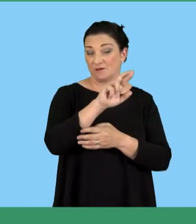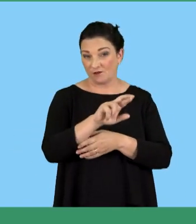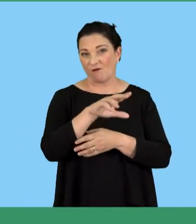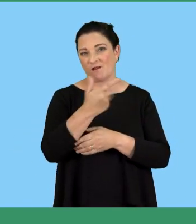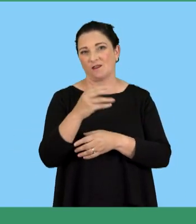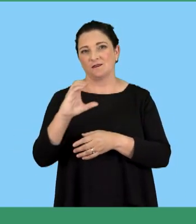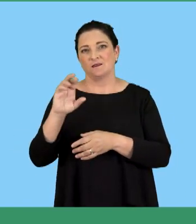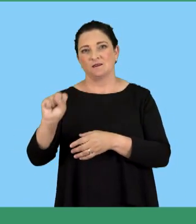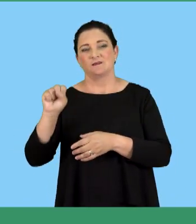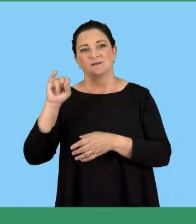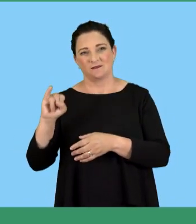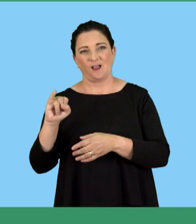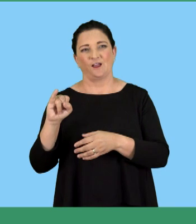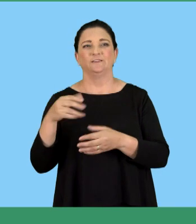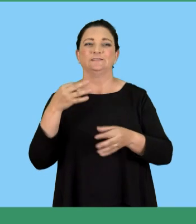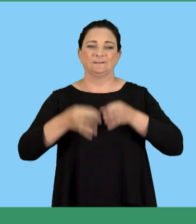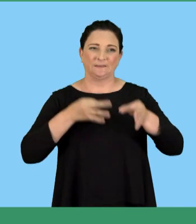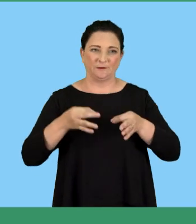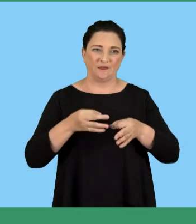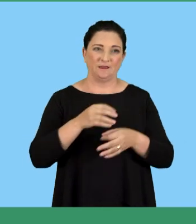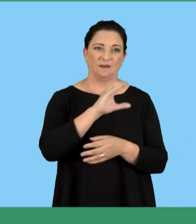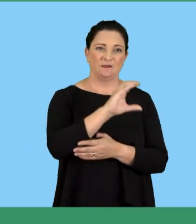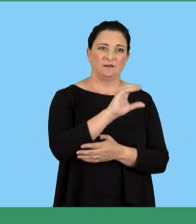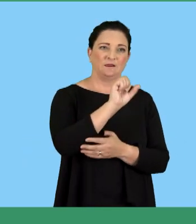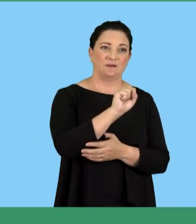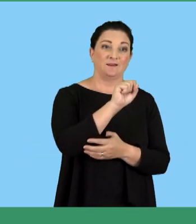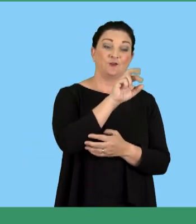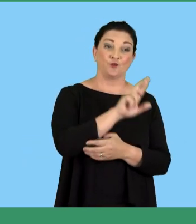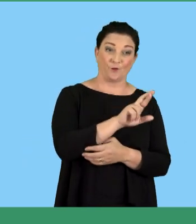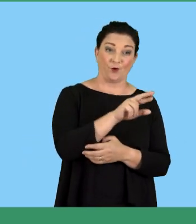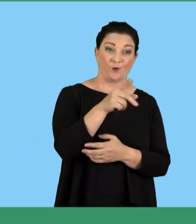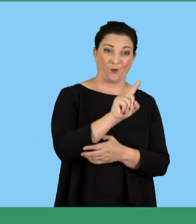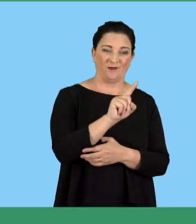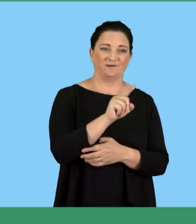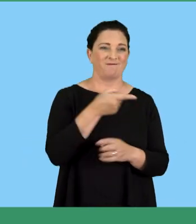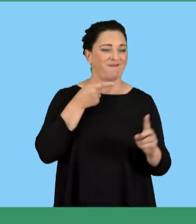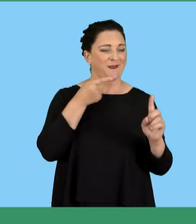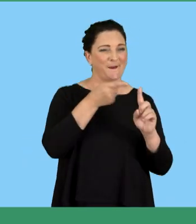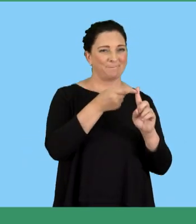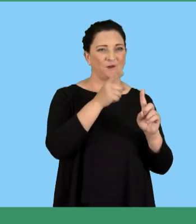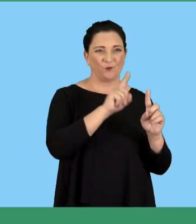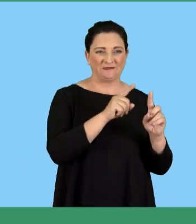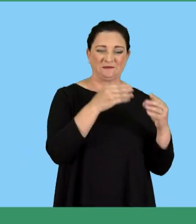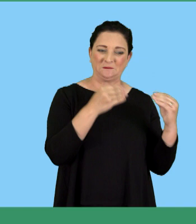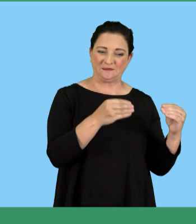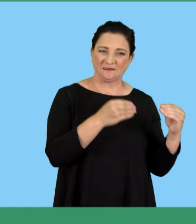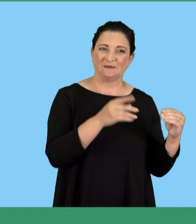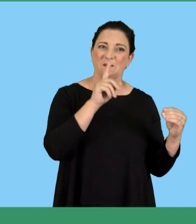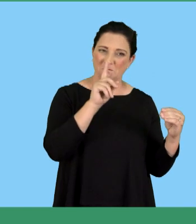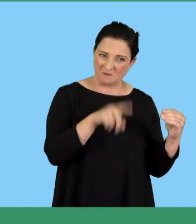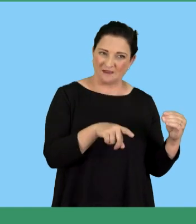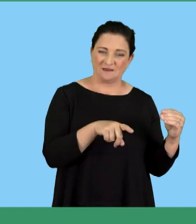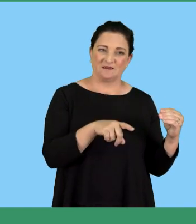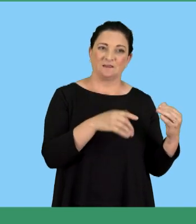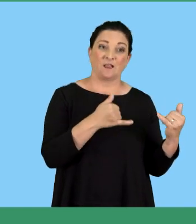corporate social investment. So corporate social responsibility, the aim there is that the business should make